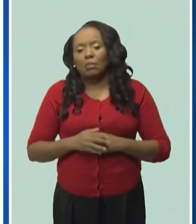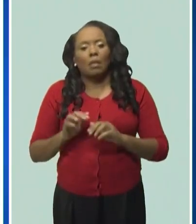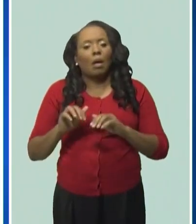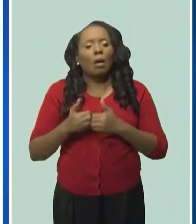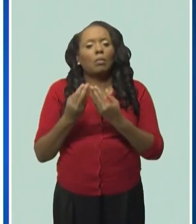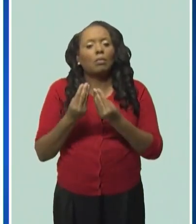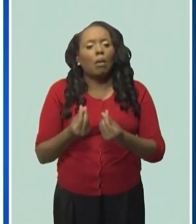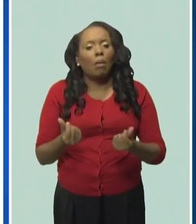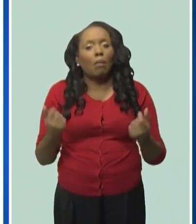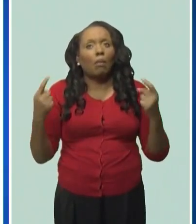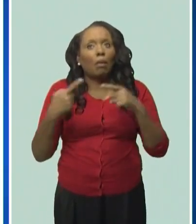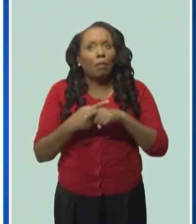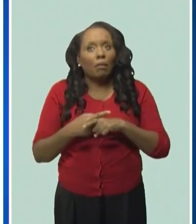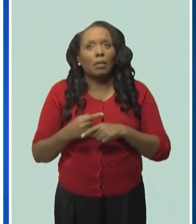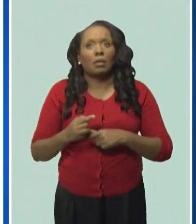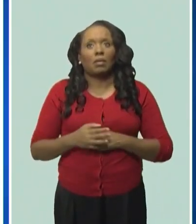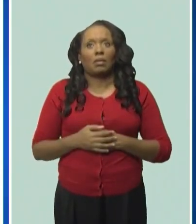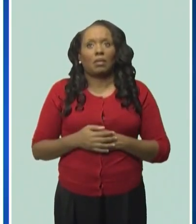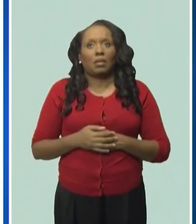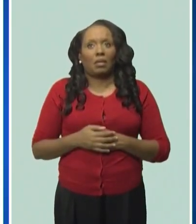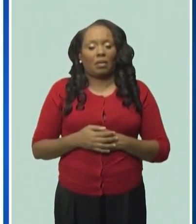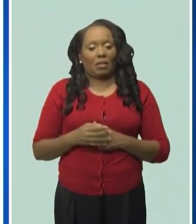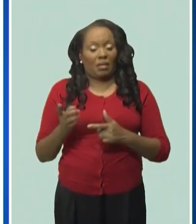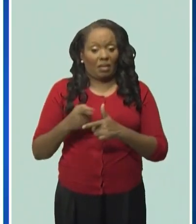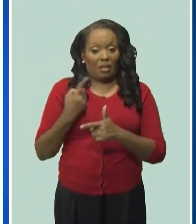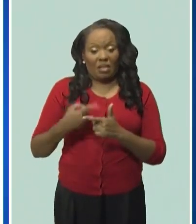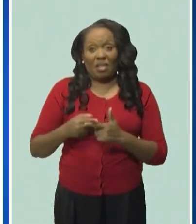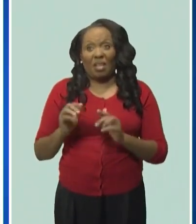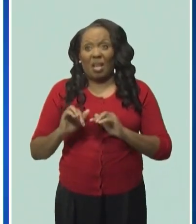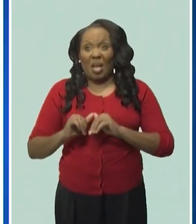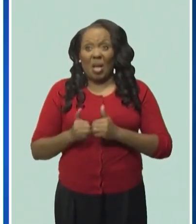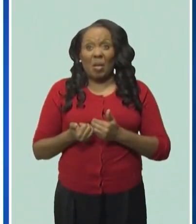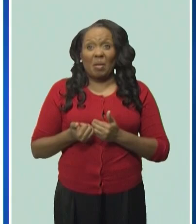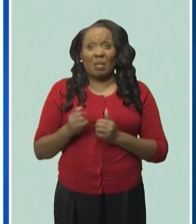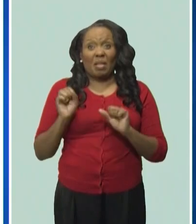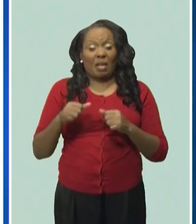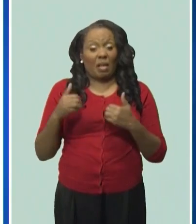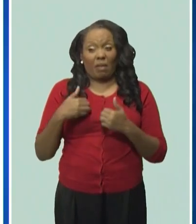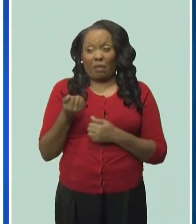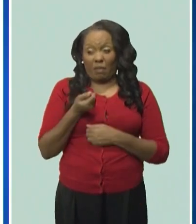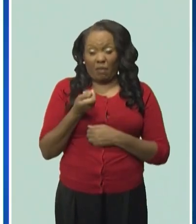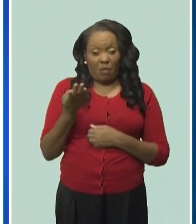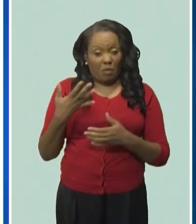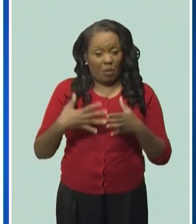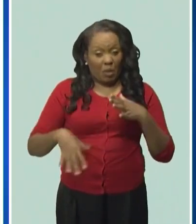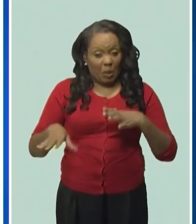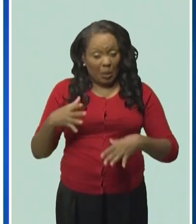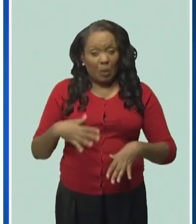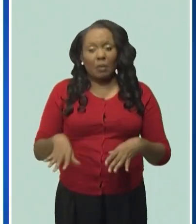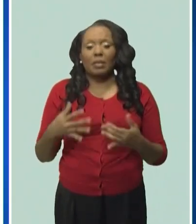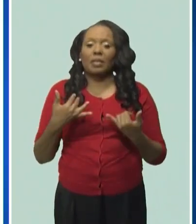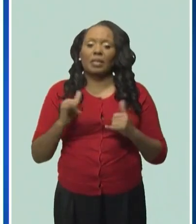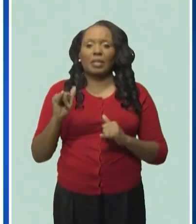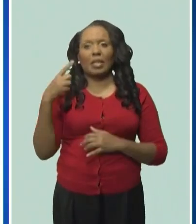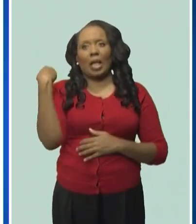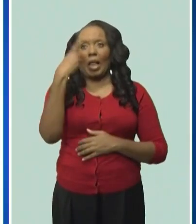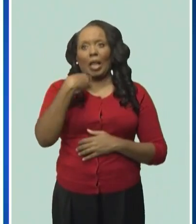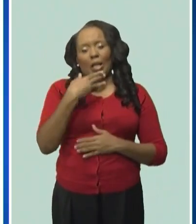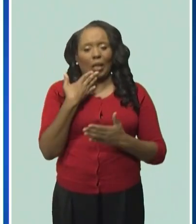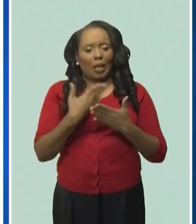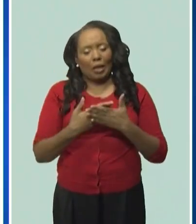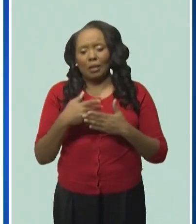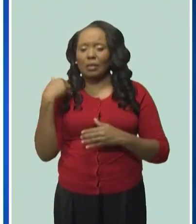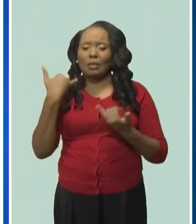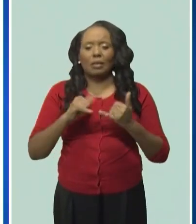then wardrobe management. They need to know how you can have few clothing and still look like if you have a lot.